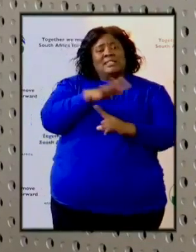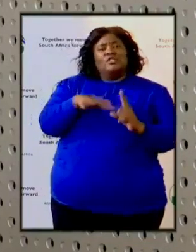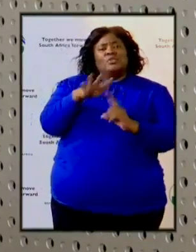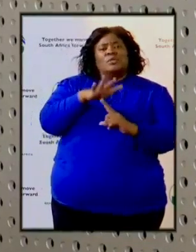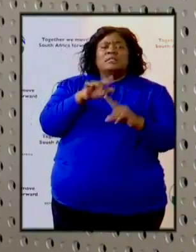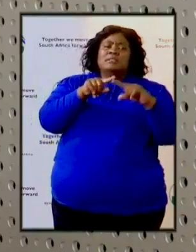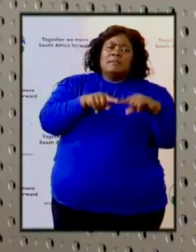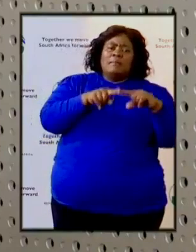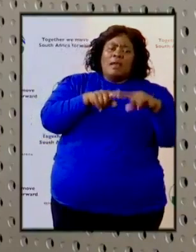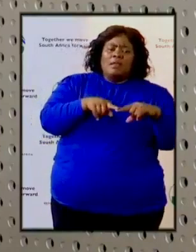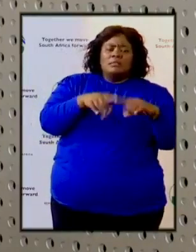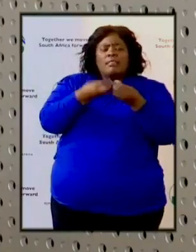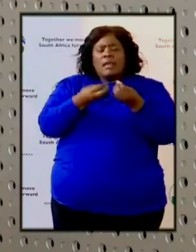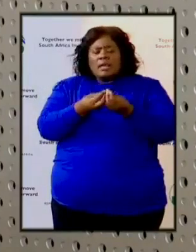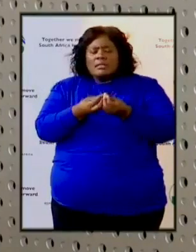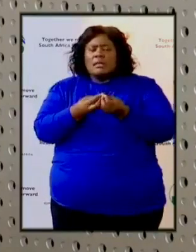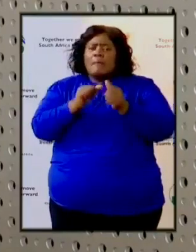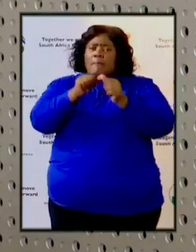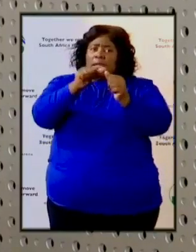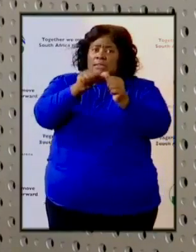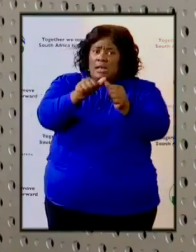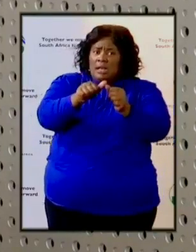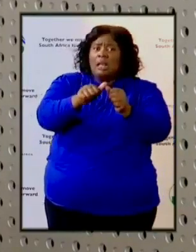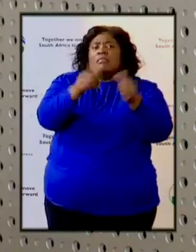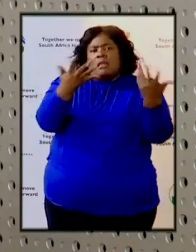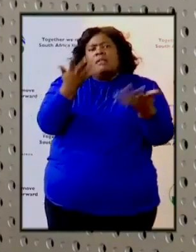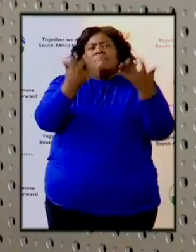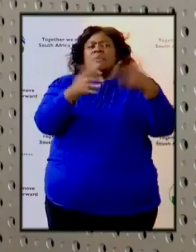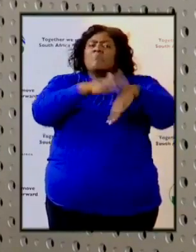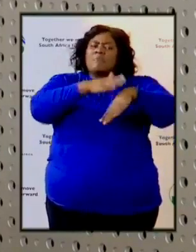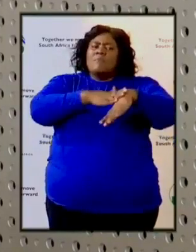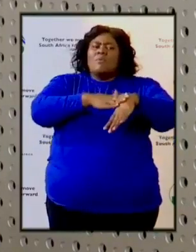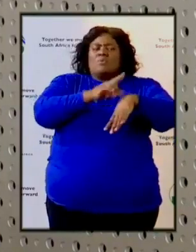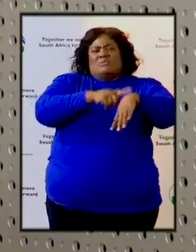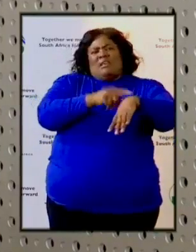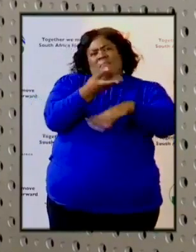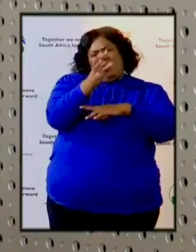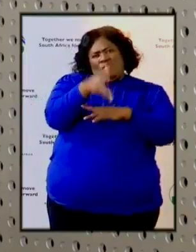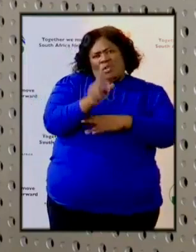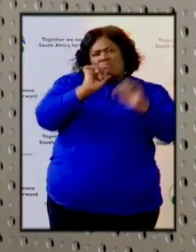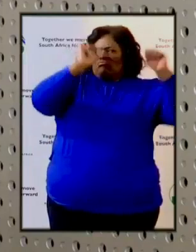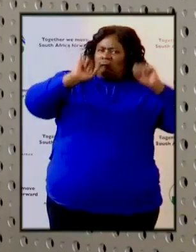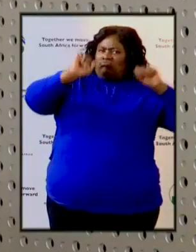get better, then even the exercise hours will get better.